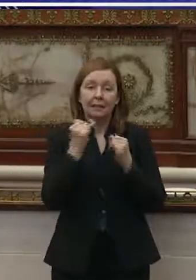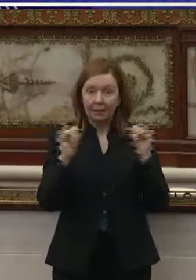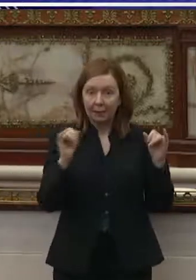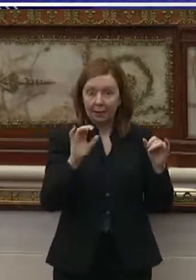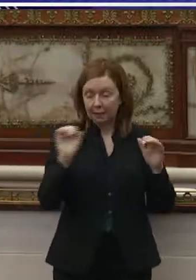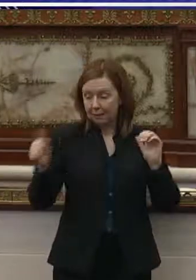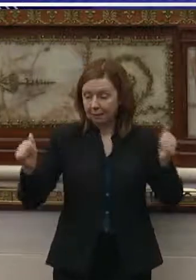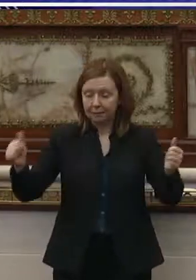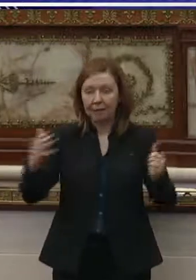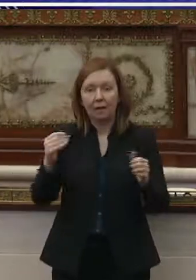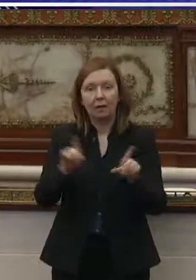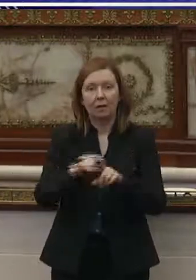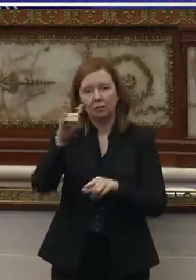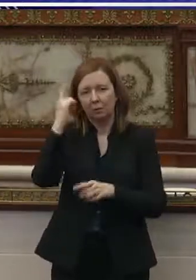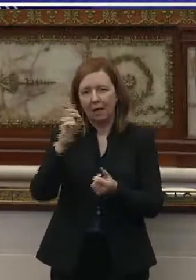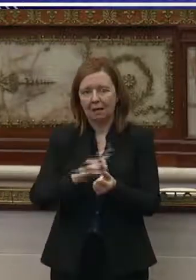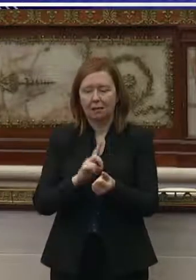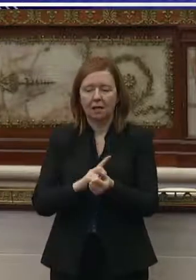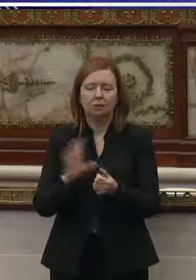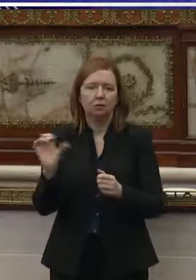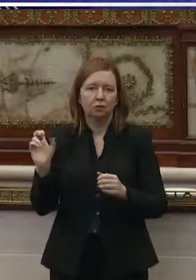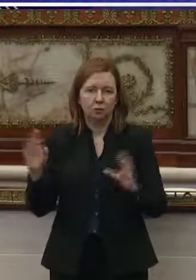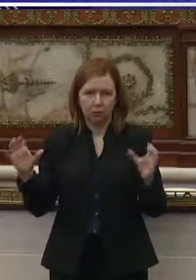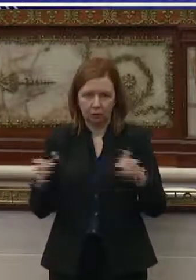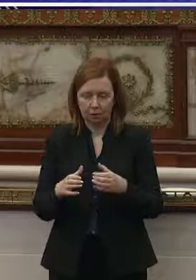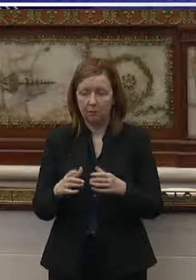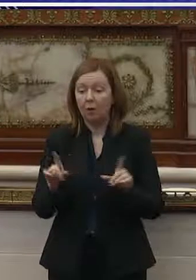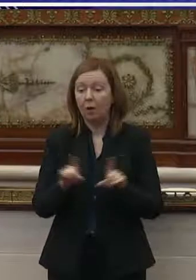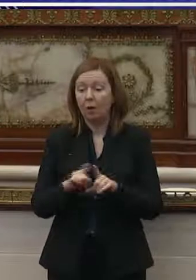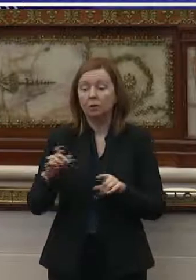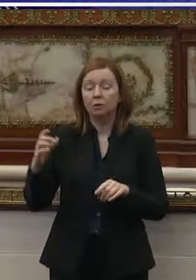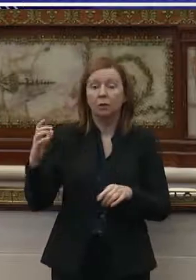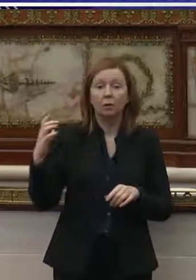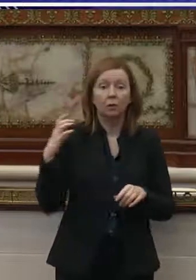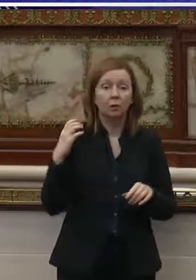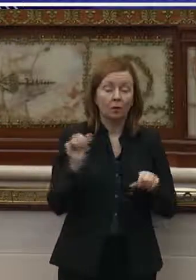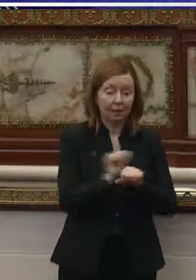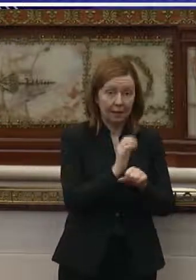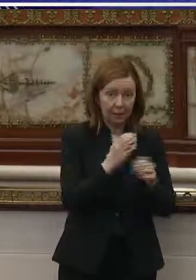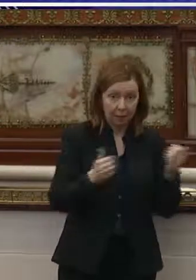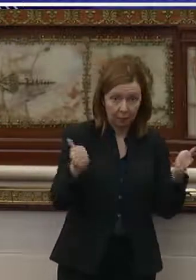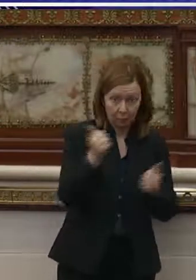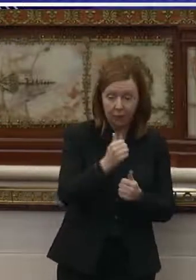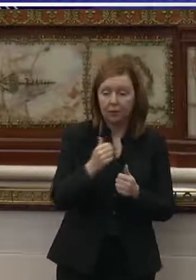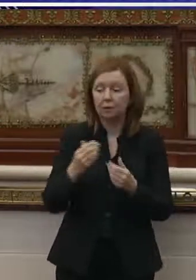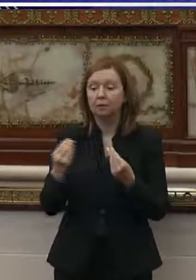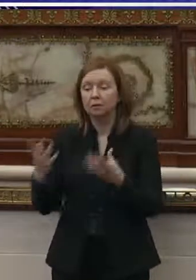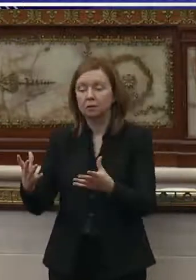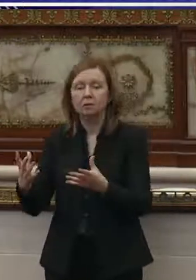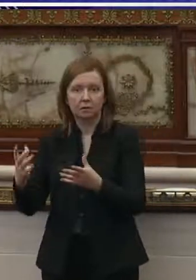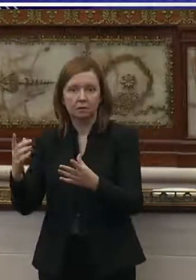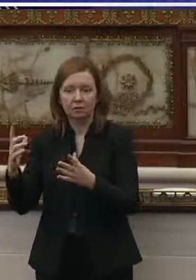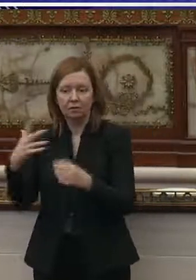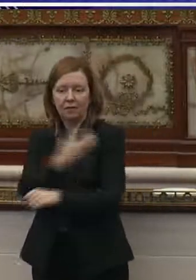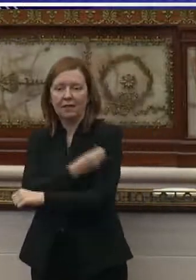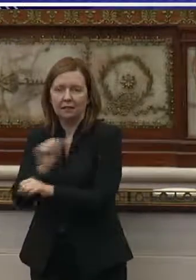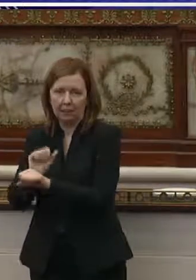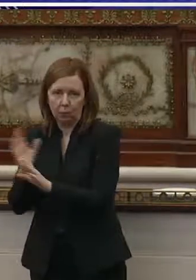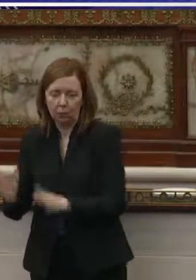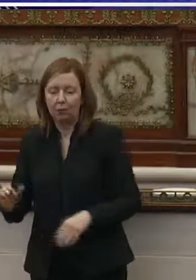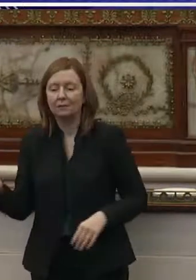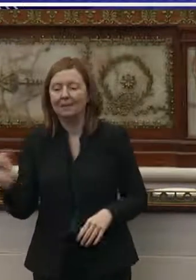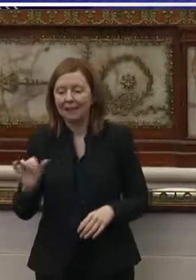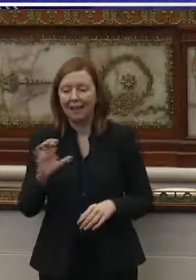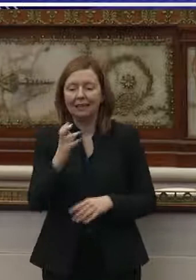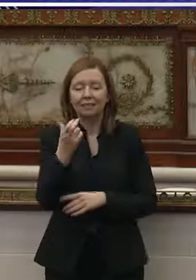Consortium. Also, arrangements are being made to pair employers of frontline essential workers with providers to vaccinate their workers, such as the